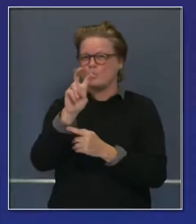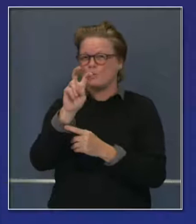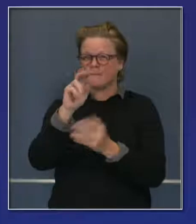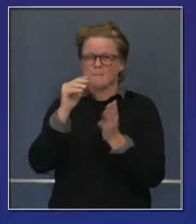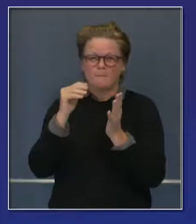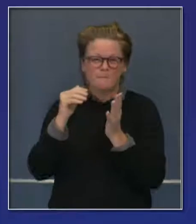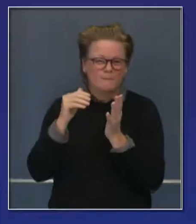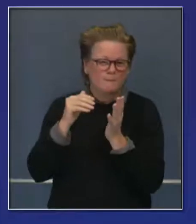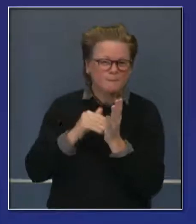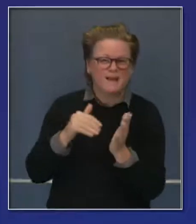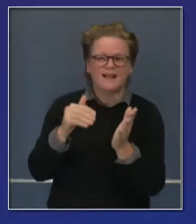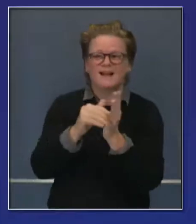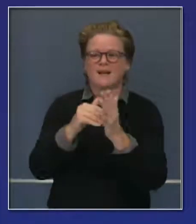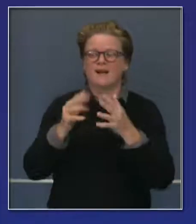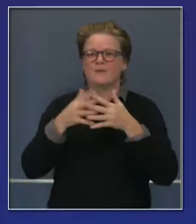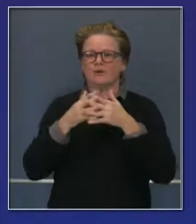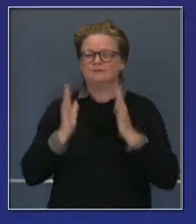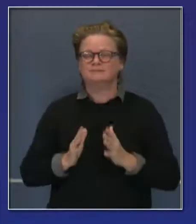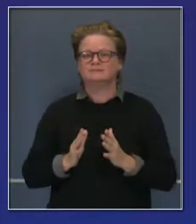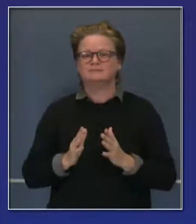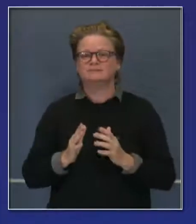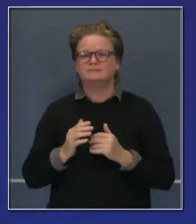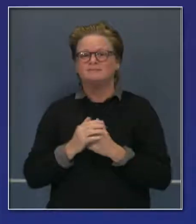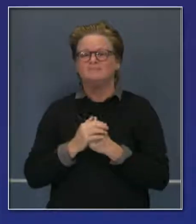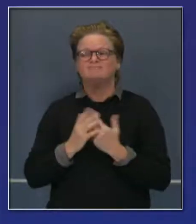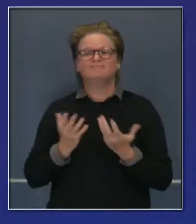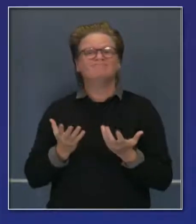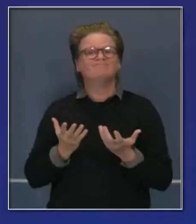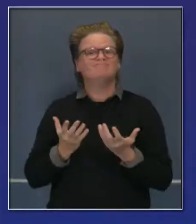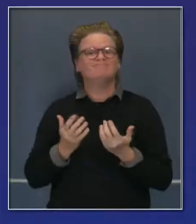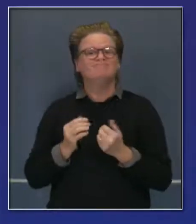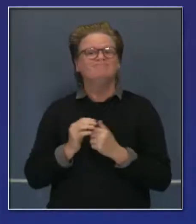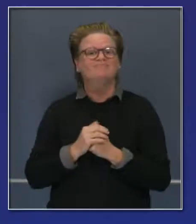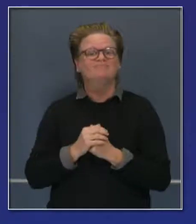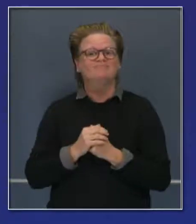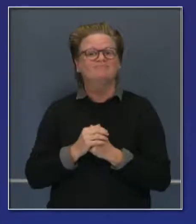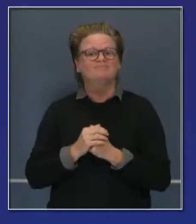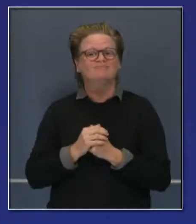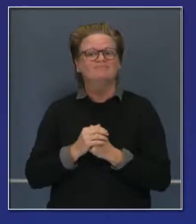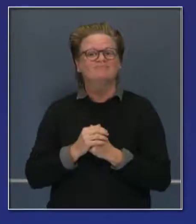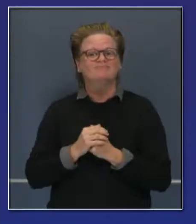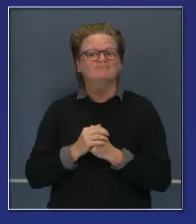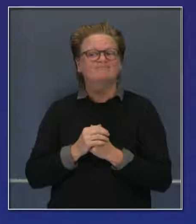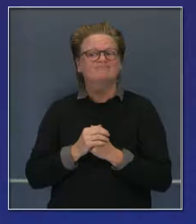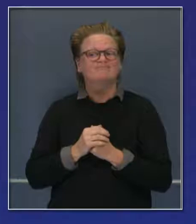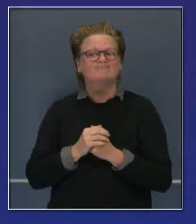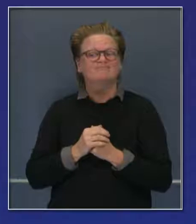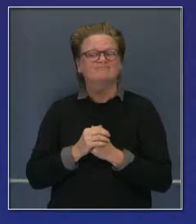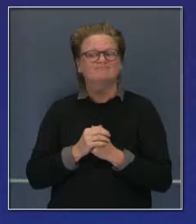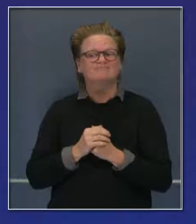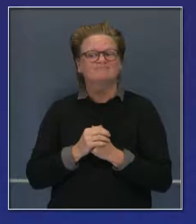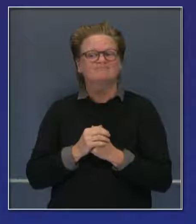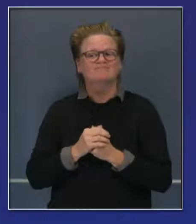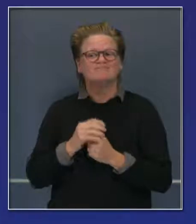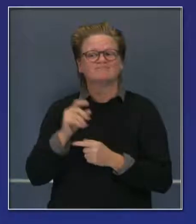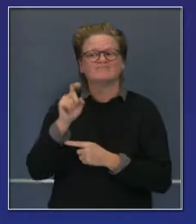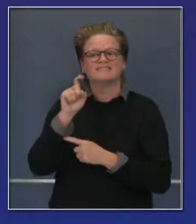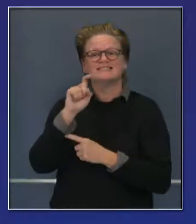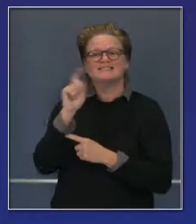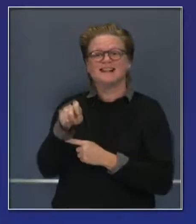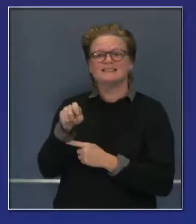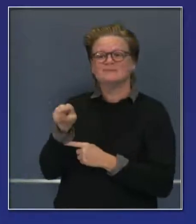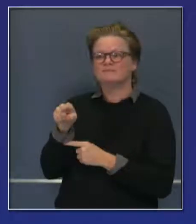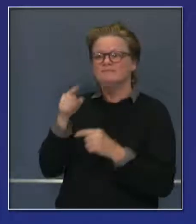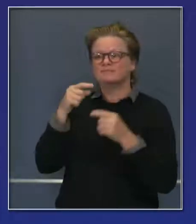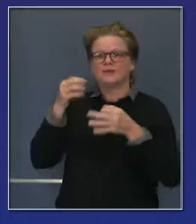of millions of Americans. The prospect in California v. Texas, Supreme Court will hear oral arguments to